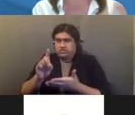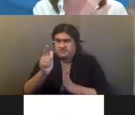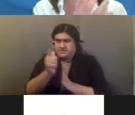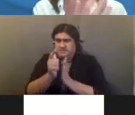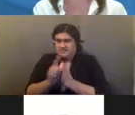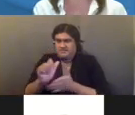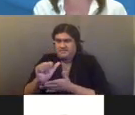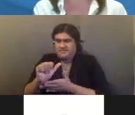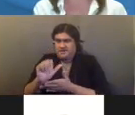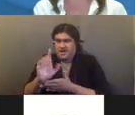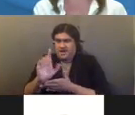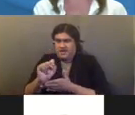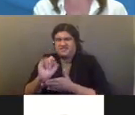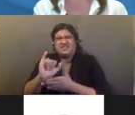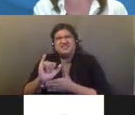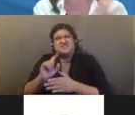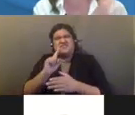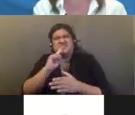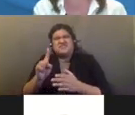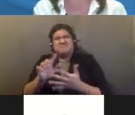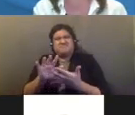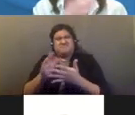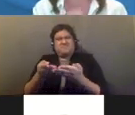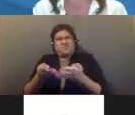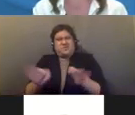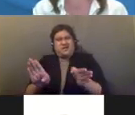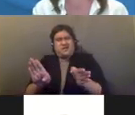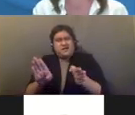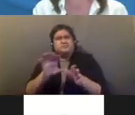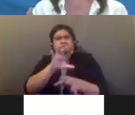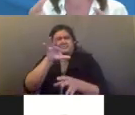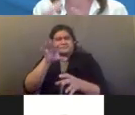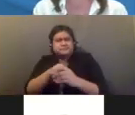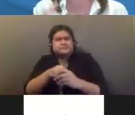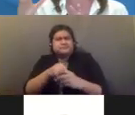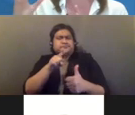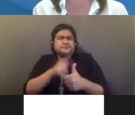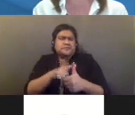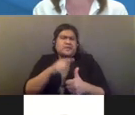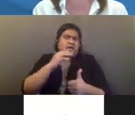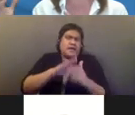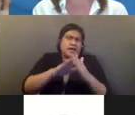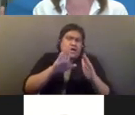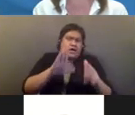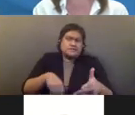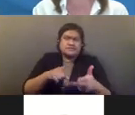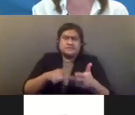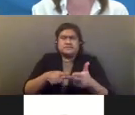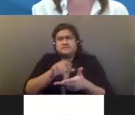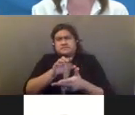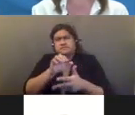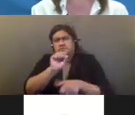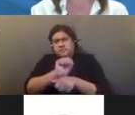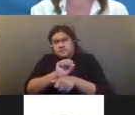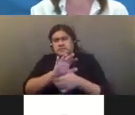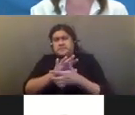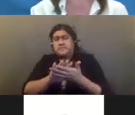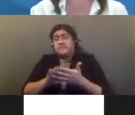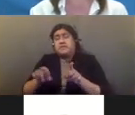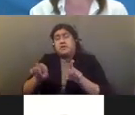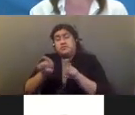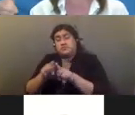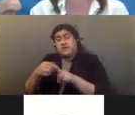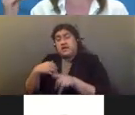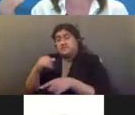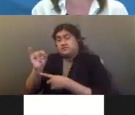includes non-discrimination in housing, in schools, et cetera, but it also has a specific insurance non-discrimination